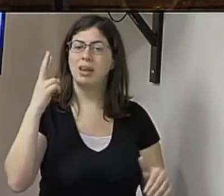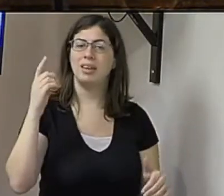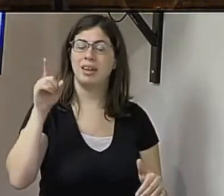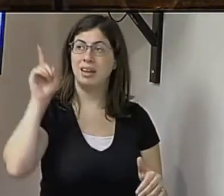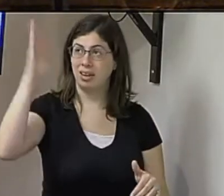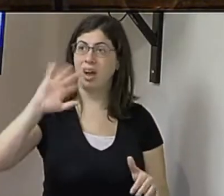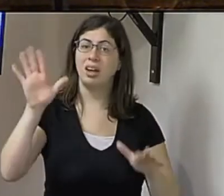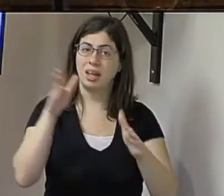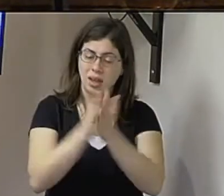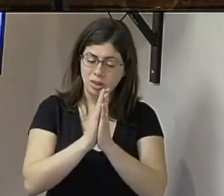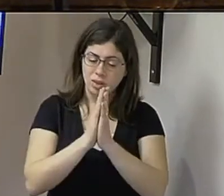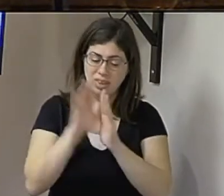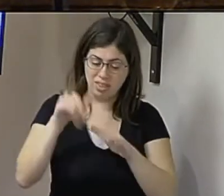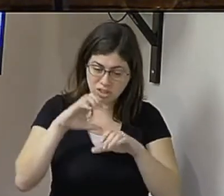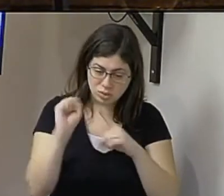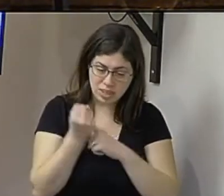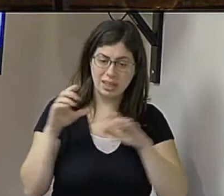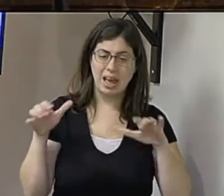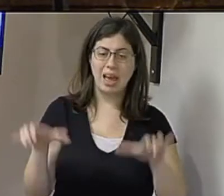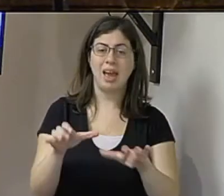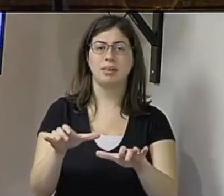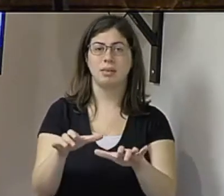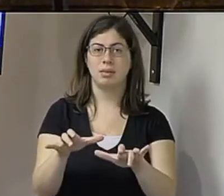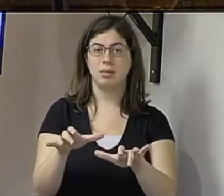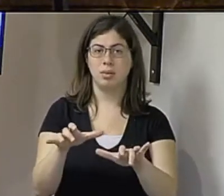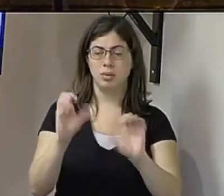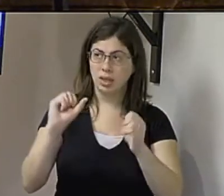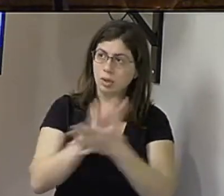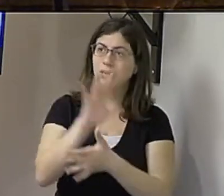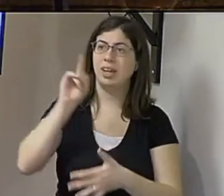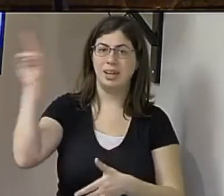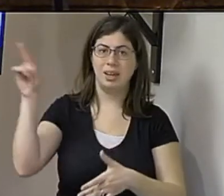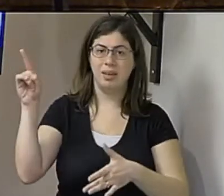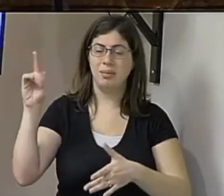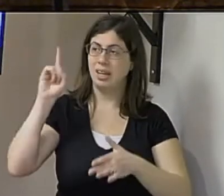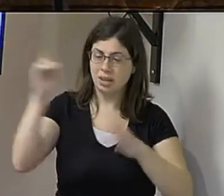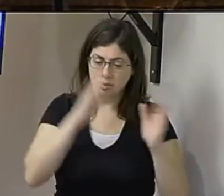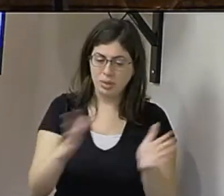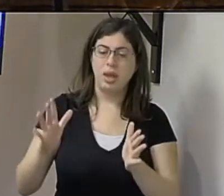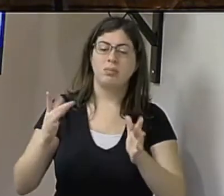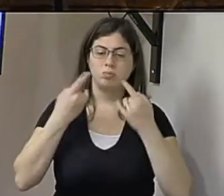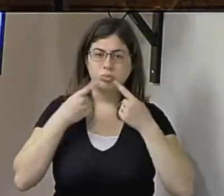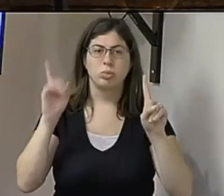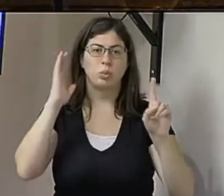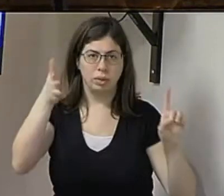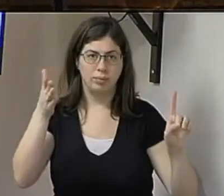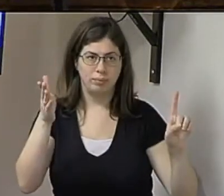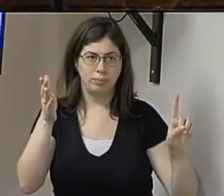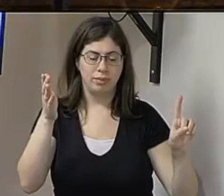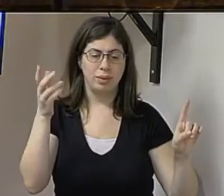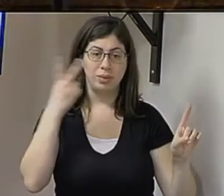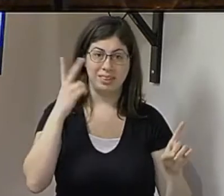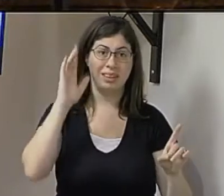us to act in the situations he's placing us in order to glorify him and in order to carry out a plan that he has. And that's what we're going to see as the